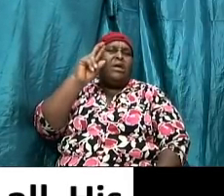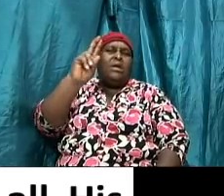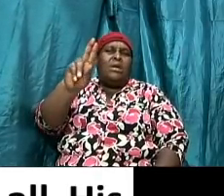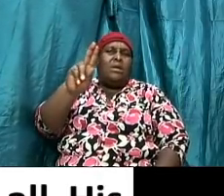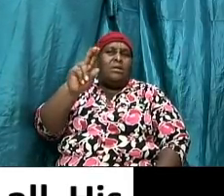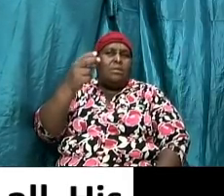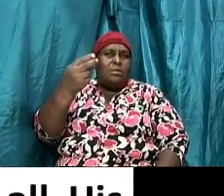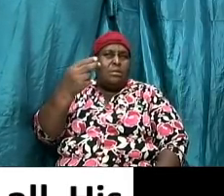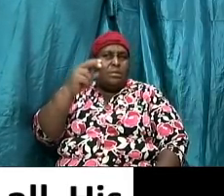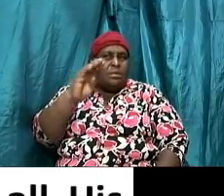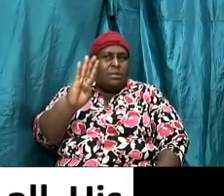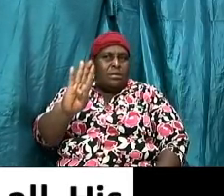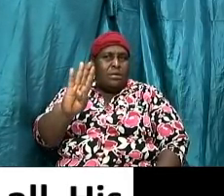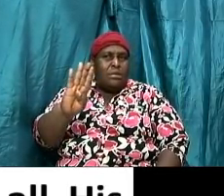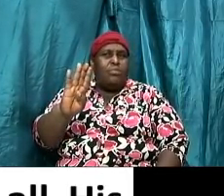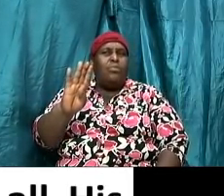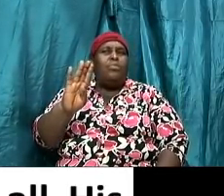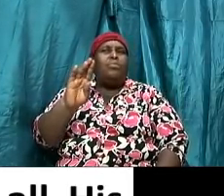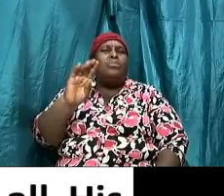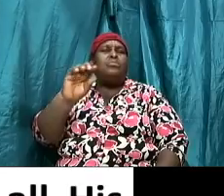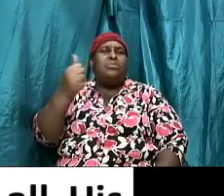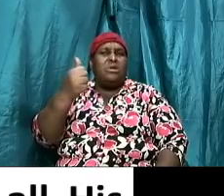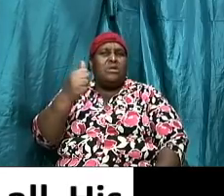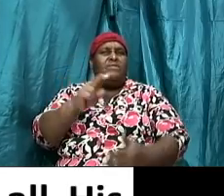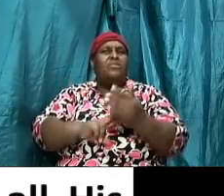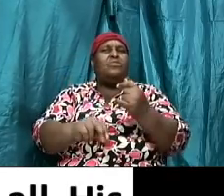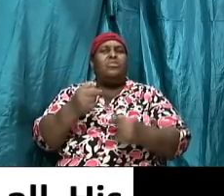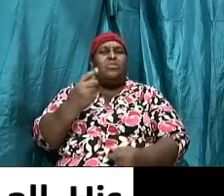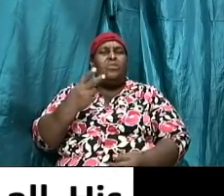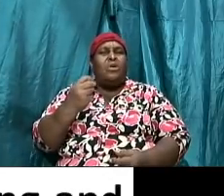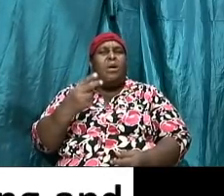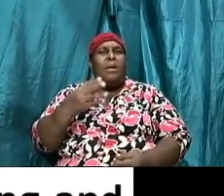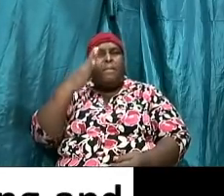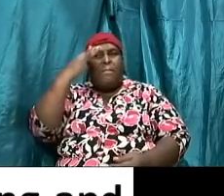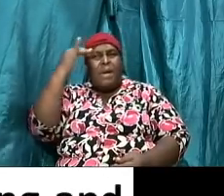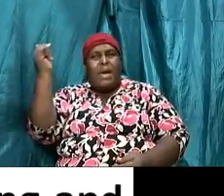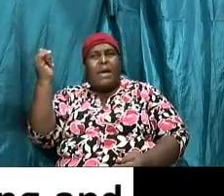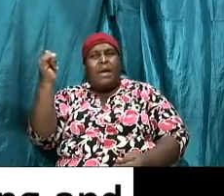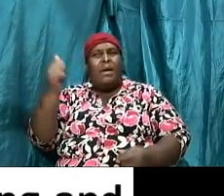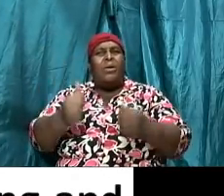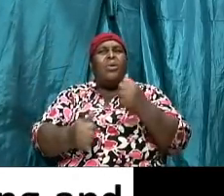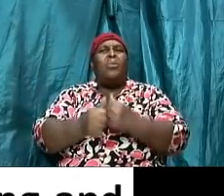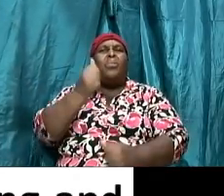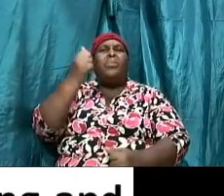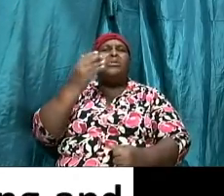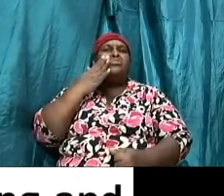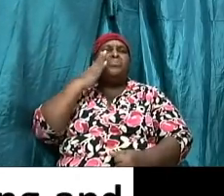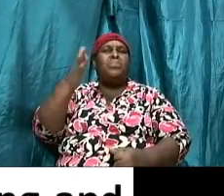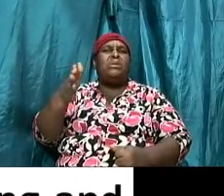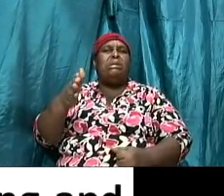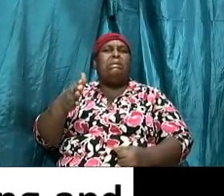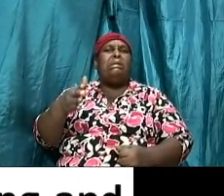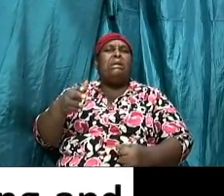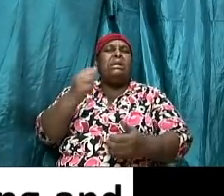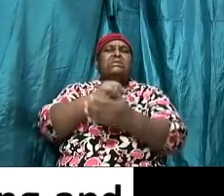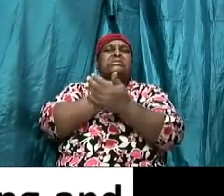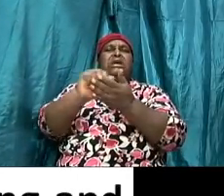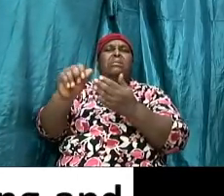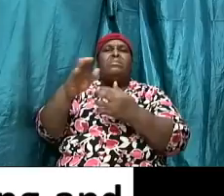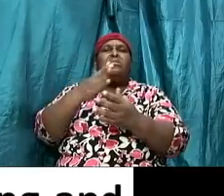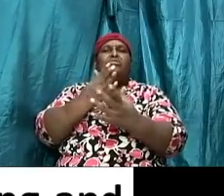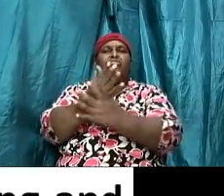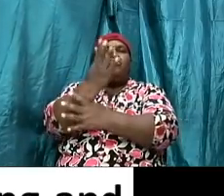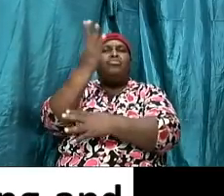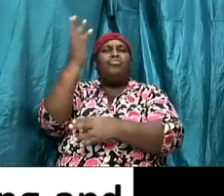12. It says, by the which will we are sanctified through the offering of the body of